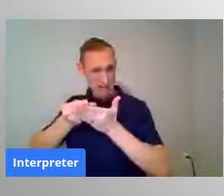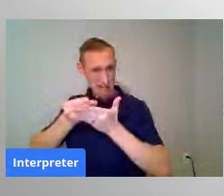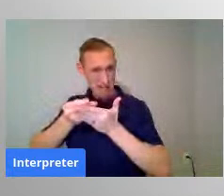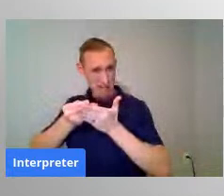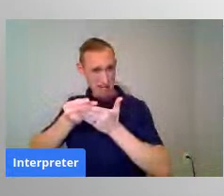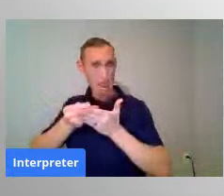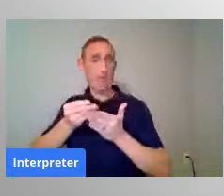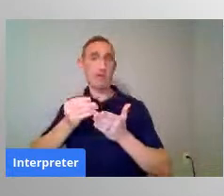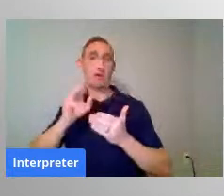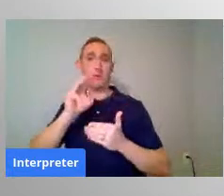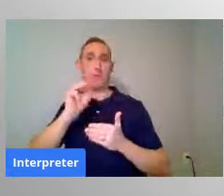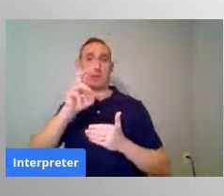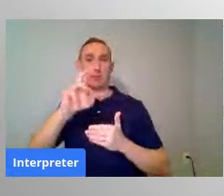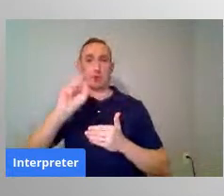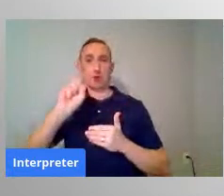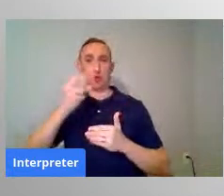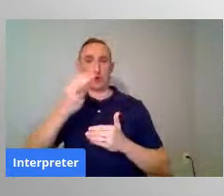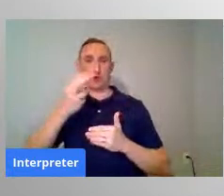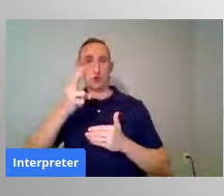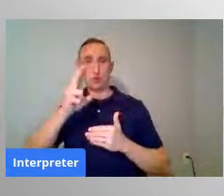that.